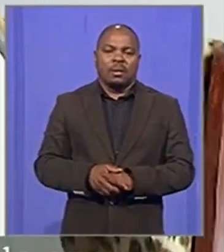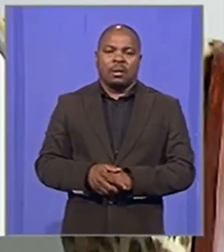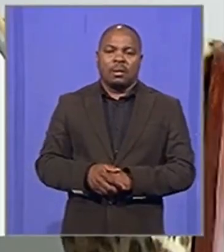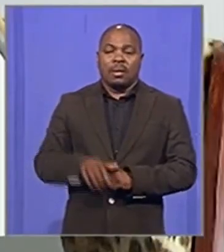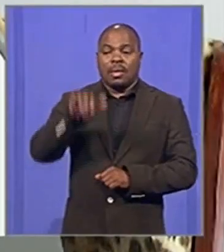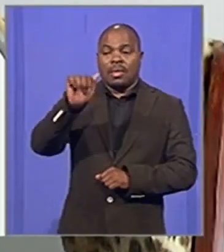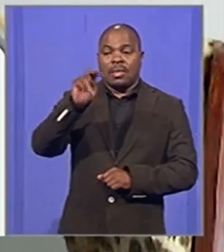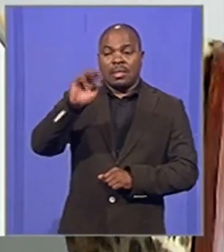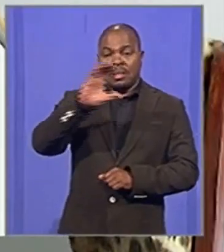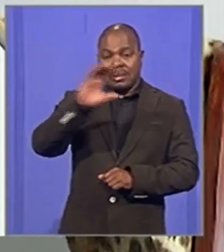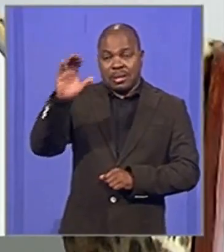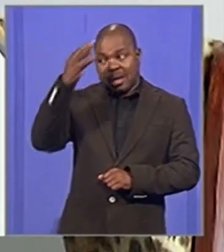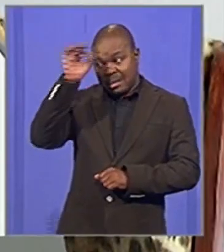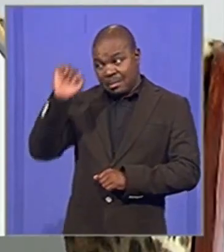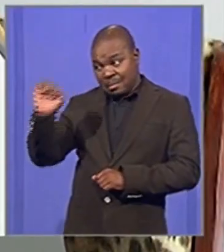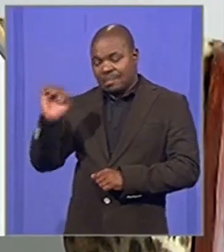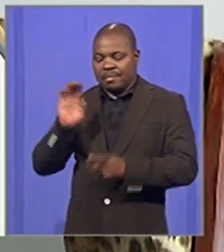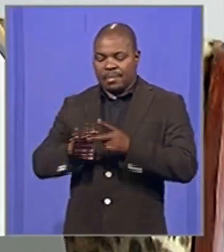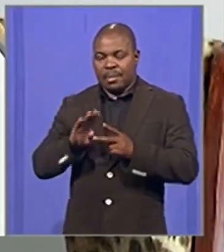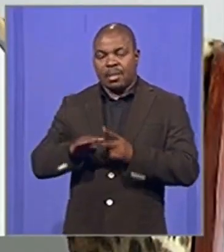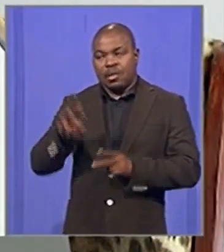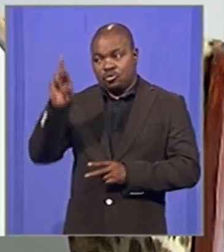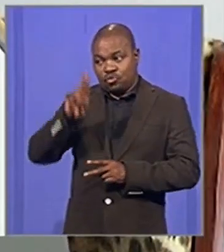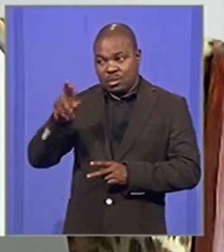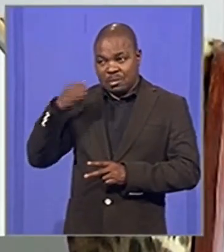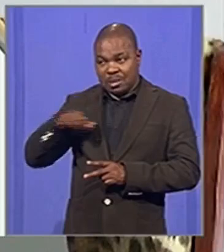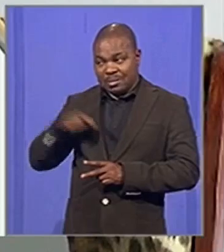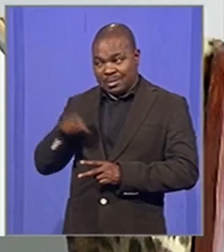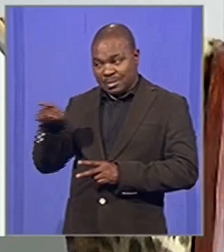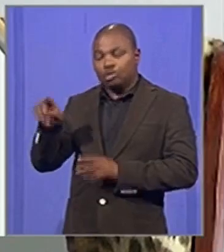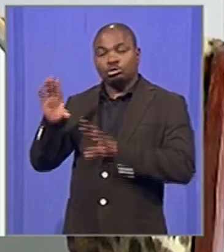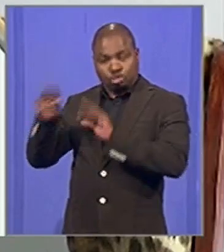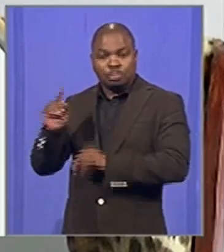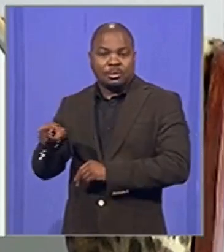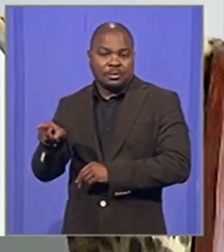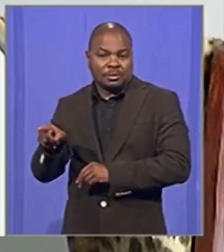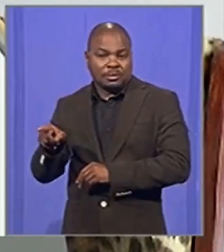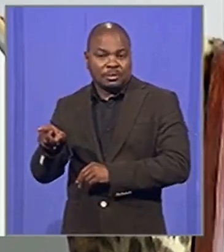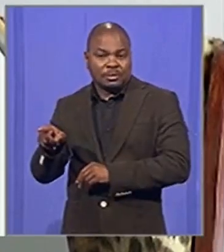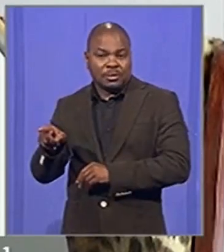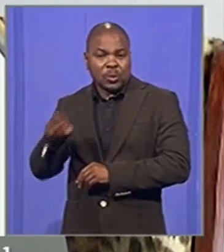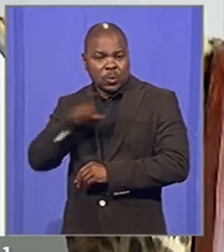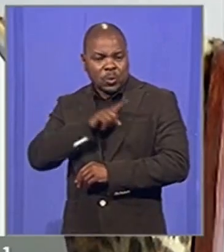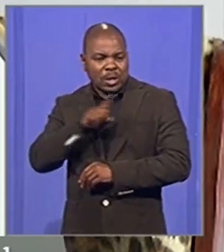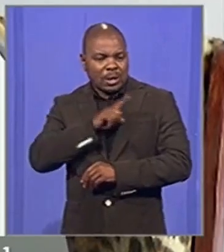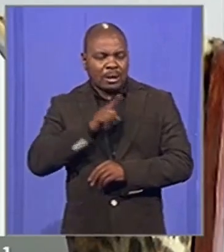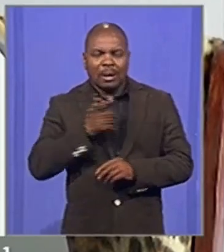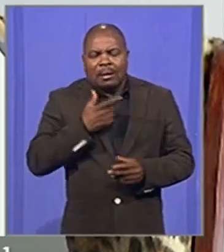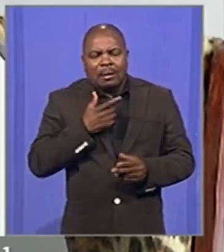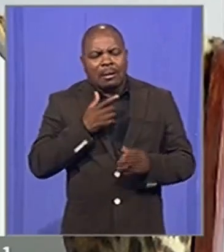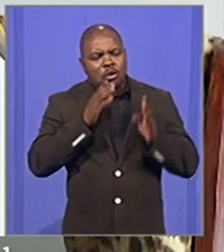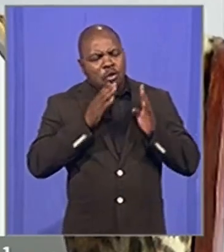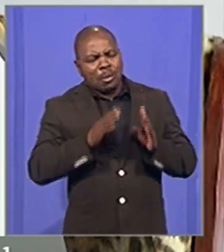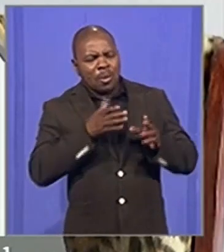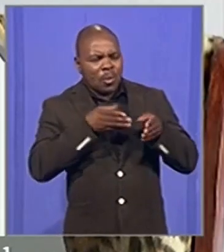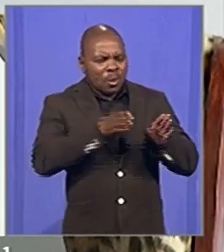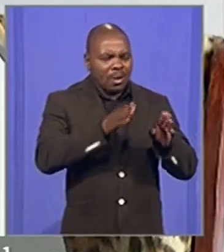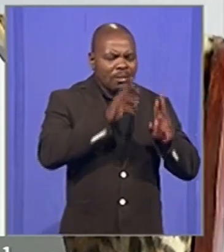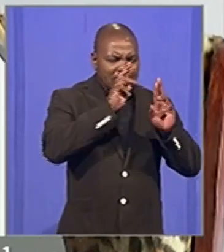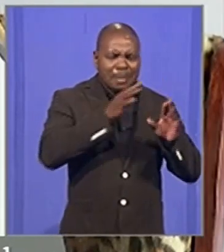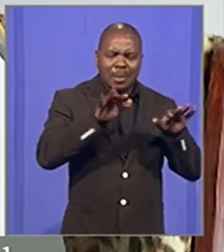ya ANC le mmasepala wa Rustenburg they must stop this inhuman kind of behavior mo